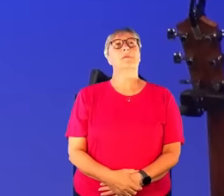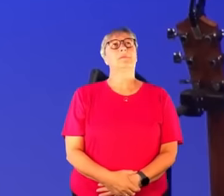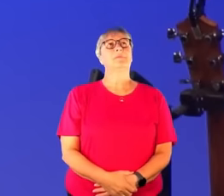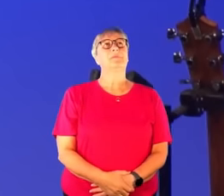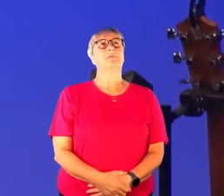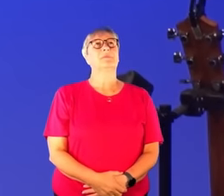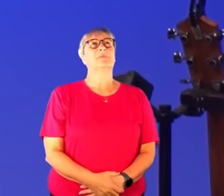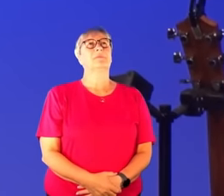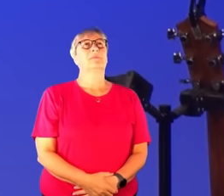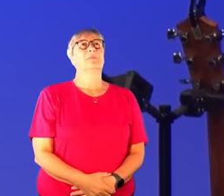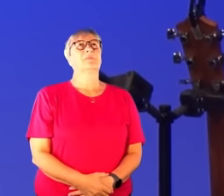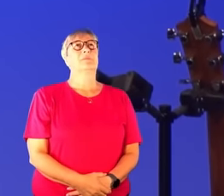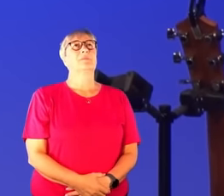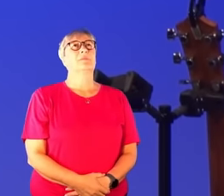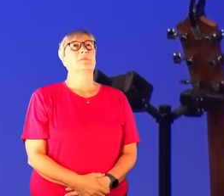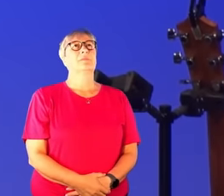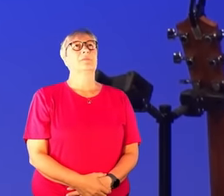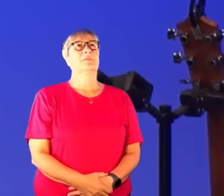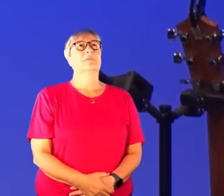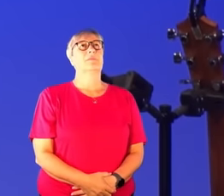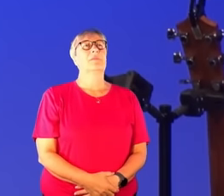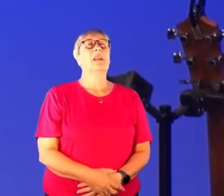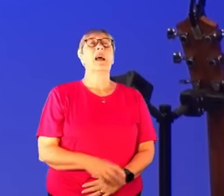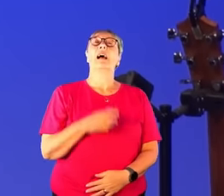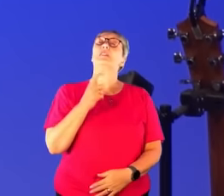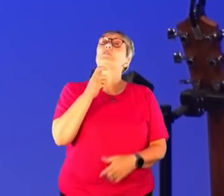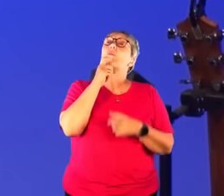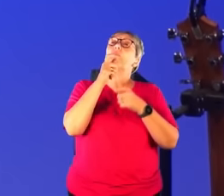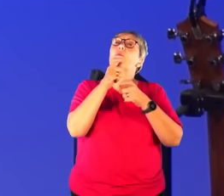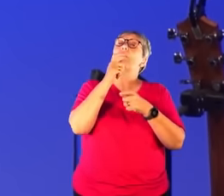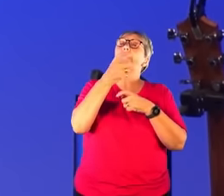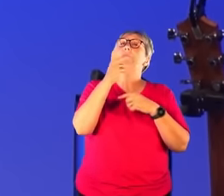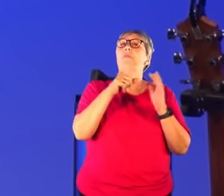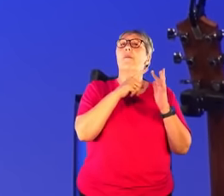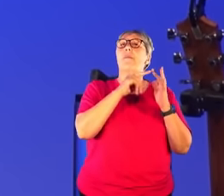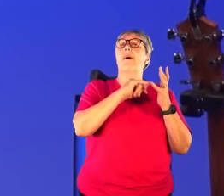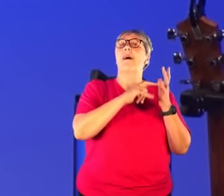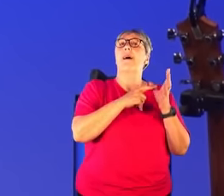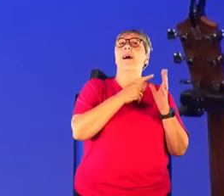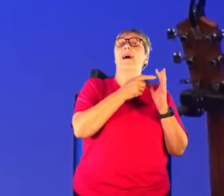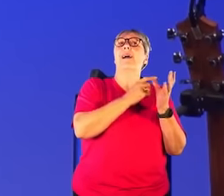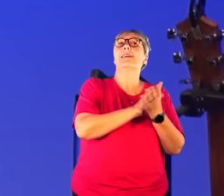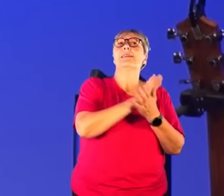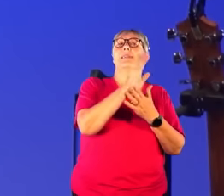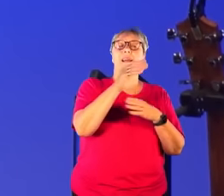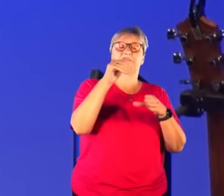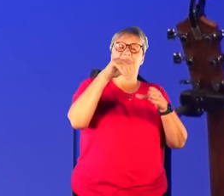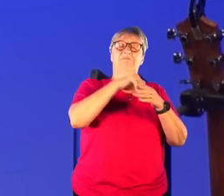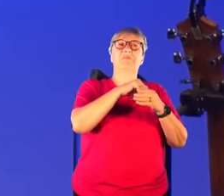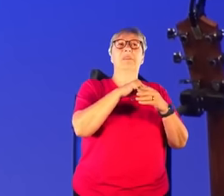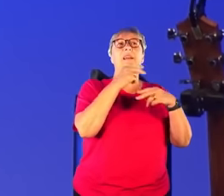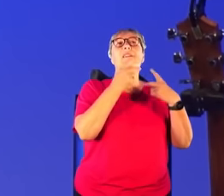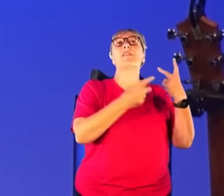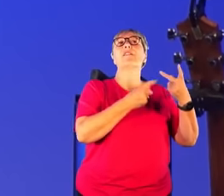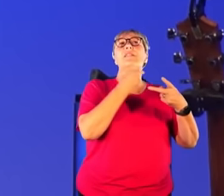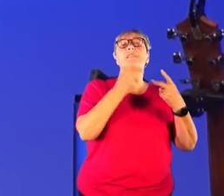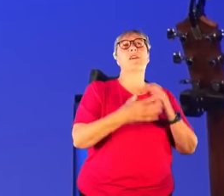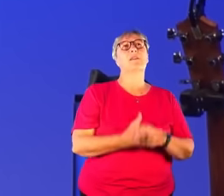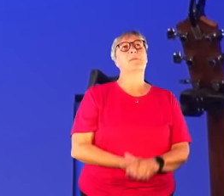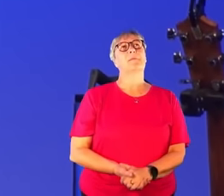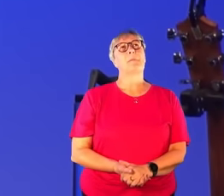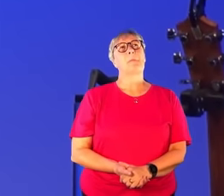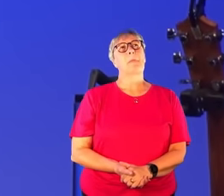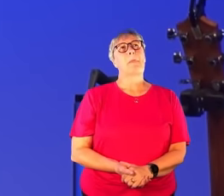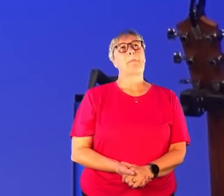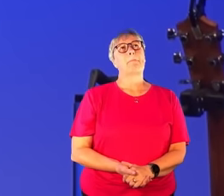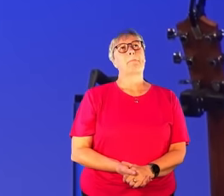and you could see some of the language from Isaiah in that song as well. So and the fact